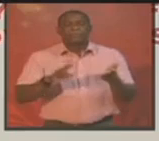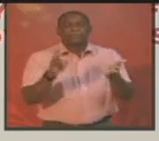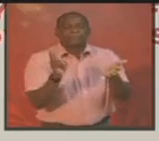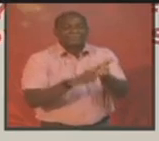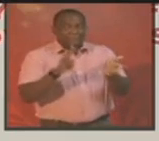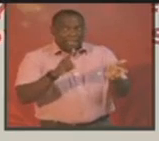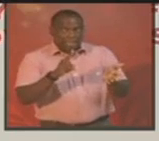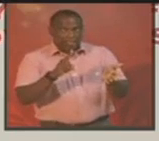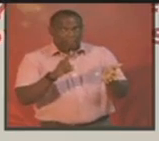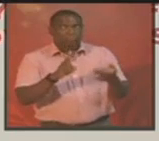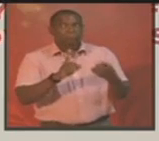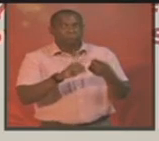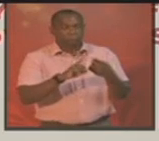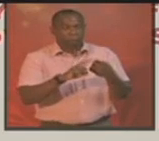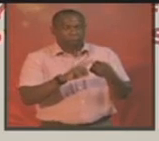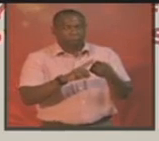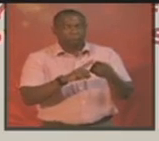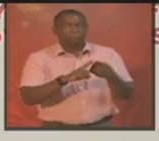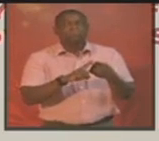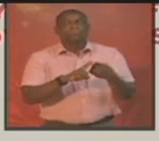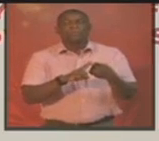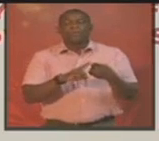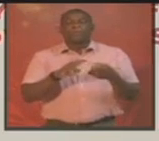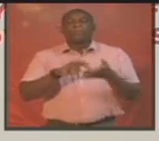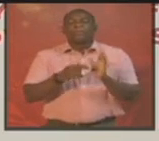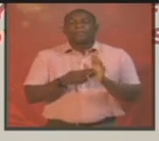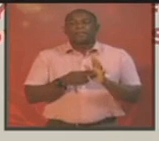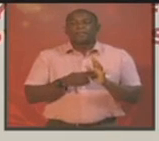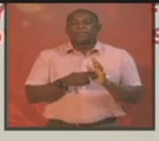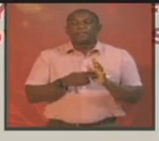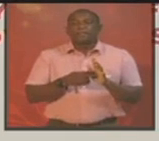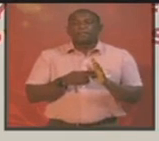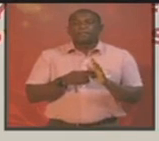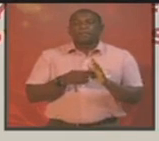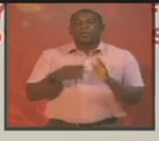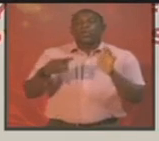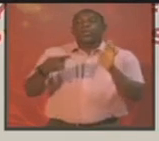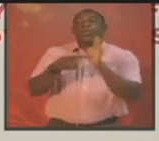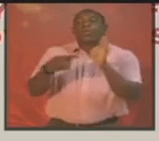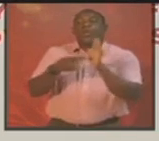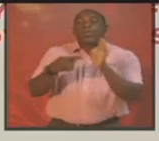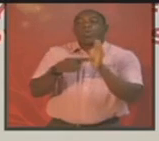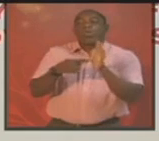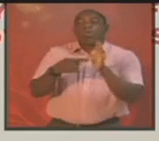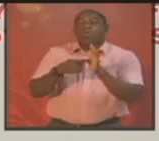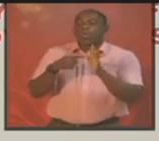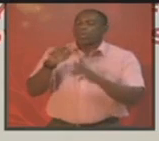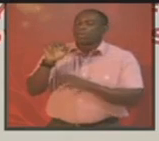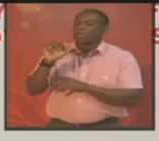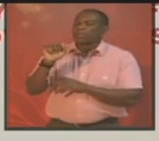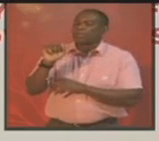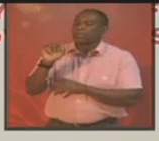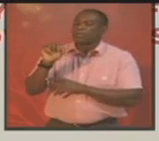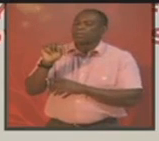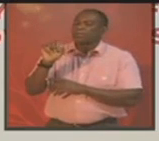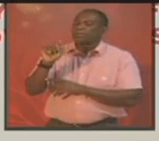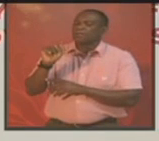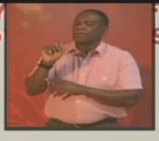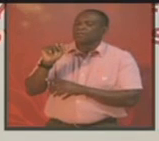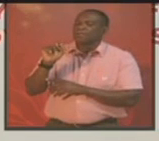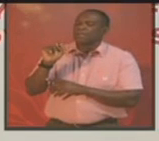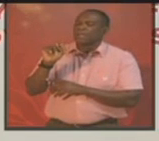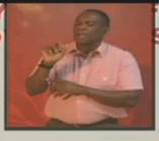indemnity agreement with AstraZeneca. The cabinet, I took the note to cabinet. Cabinet met on